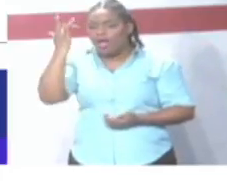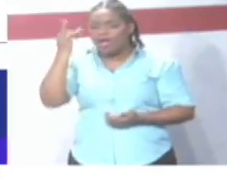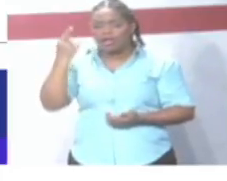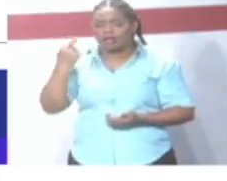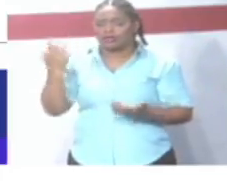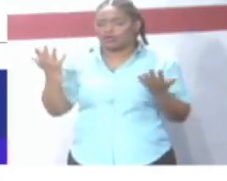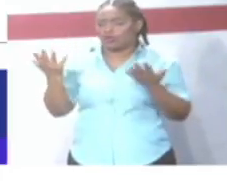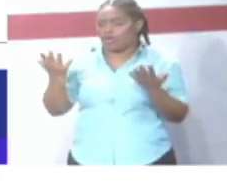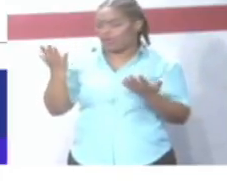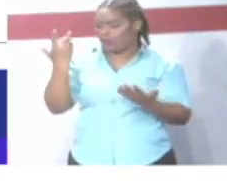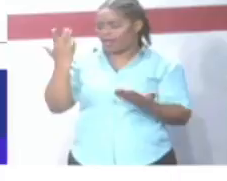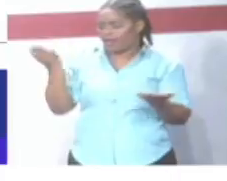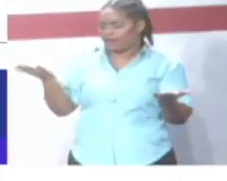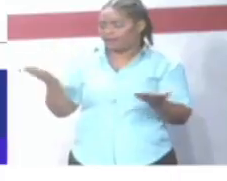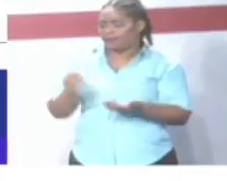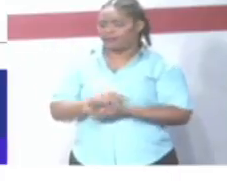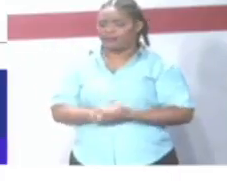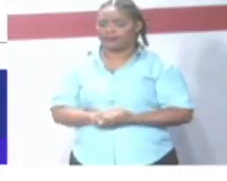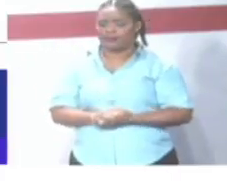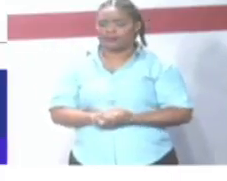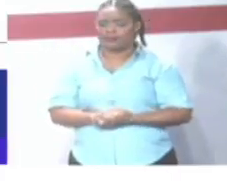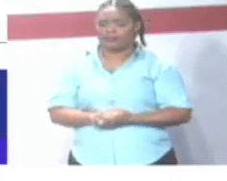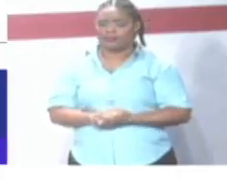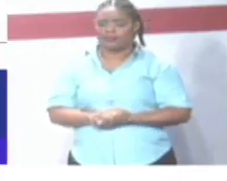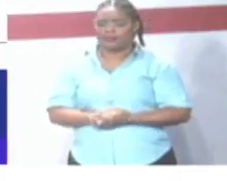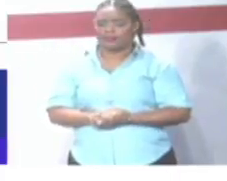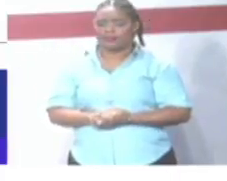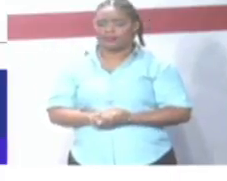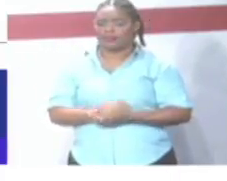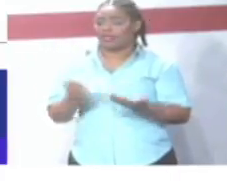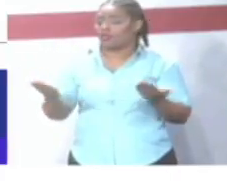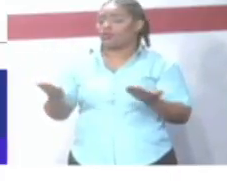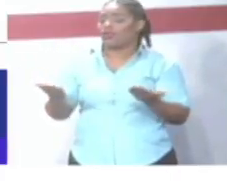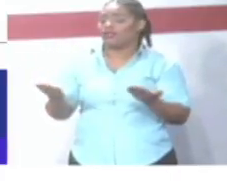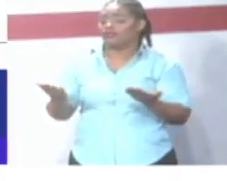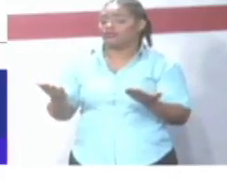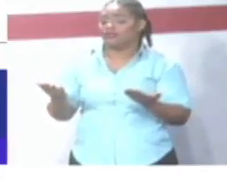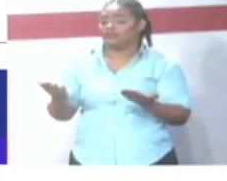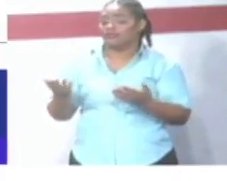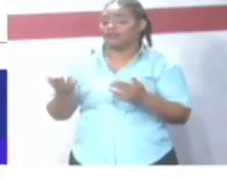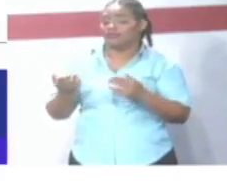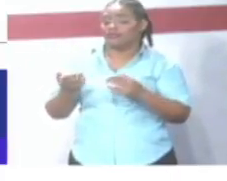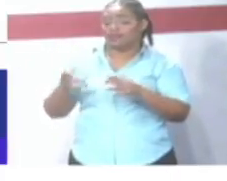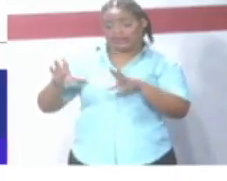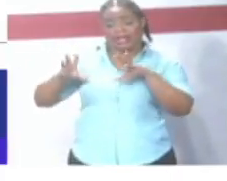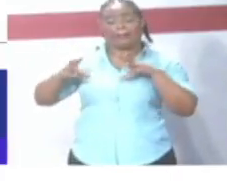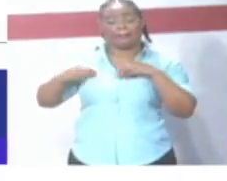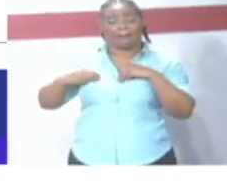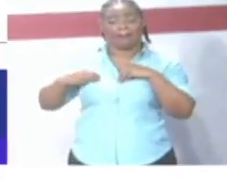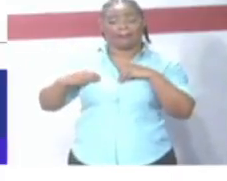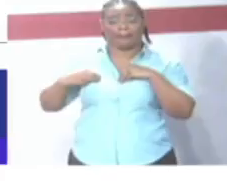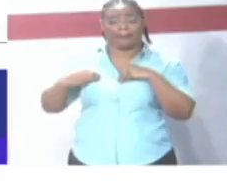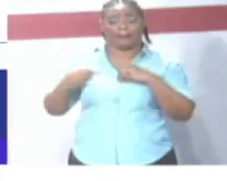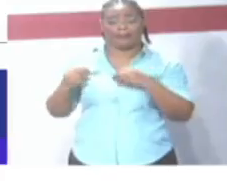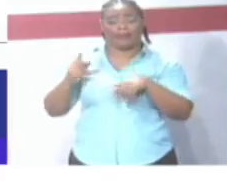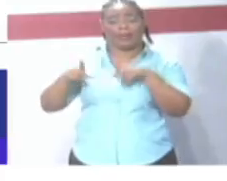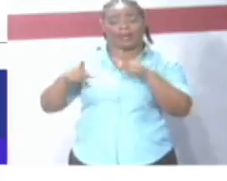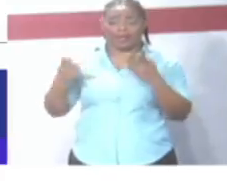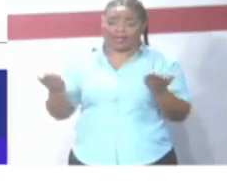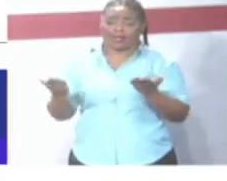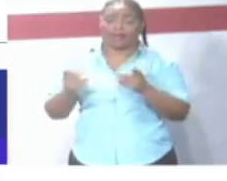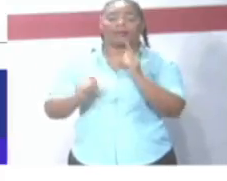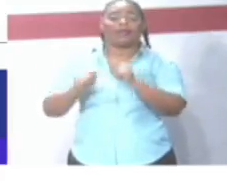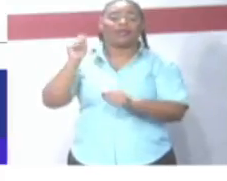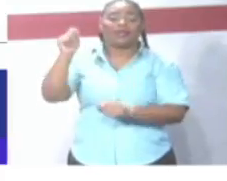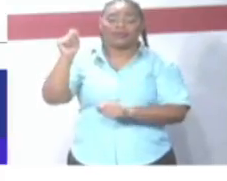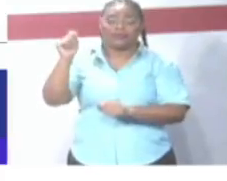question. My second question is, what is the uptake of vaccines by the senior citizens in Trinidad? Thanks. Thank you very